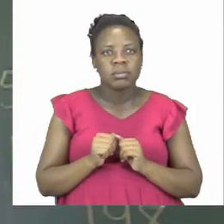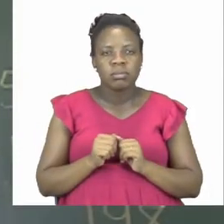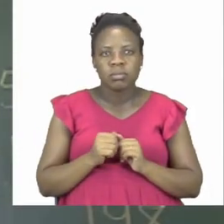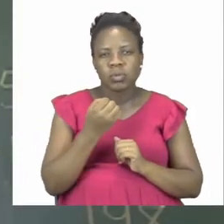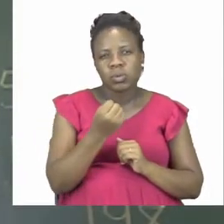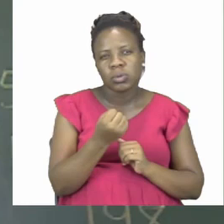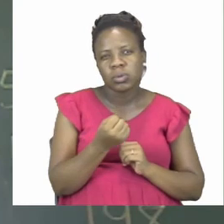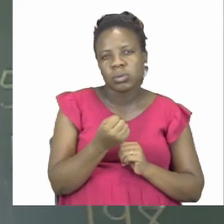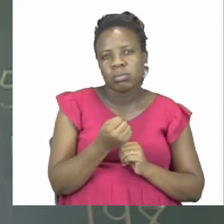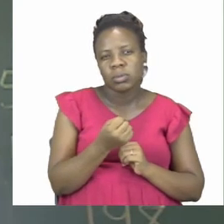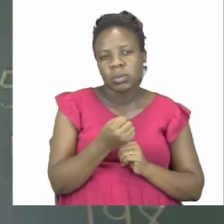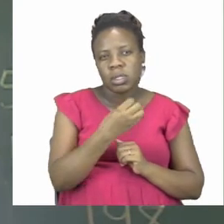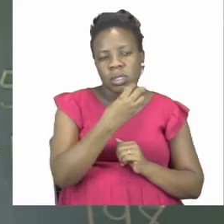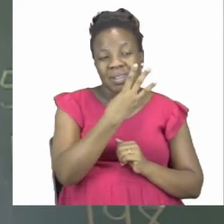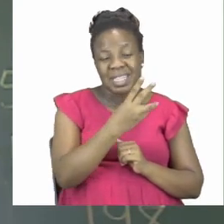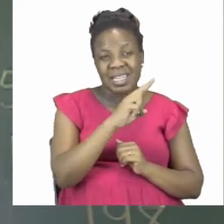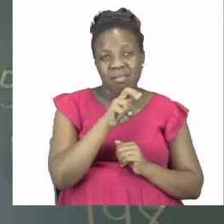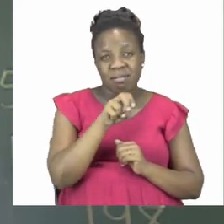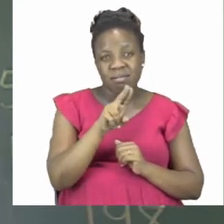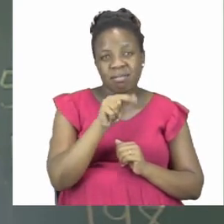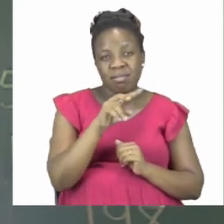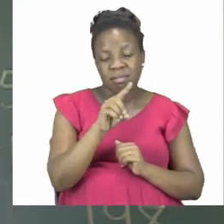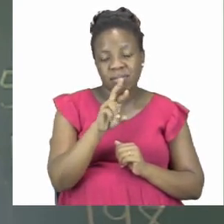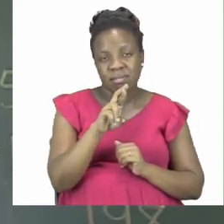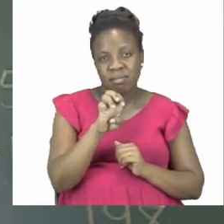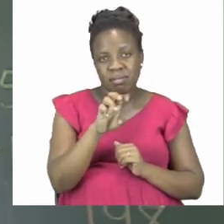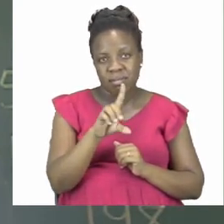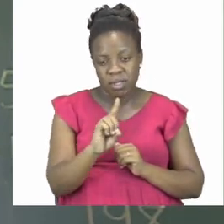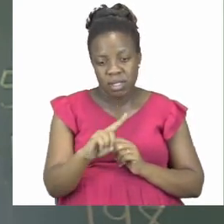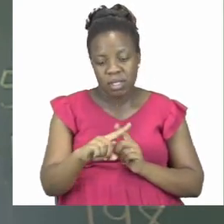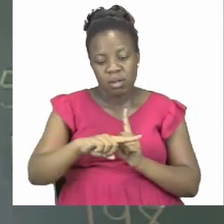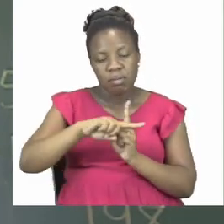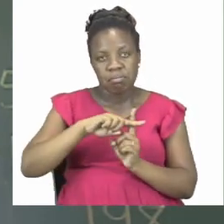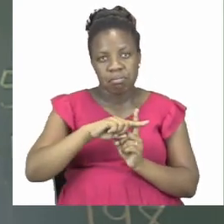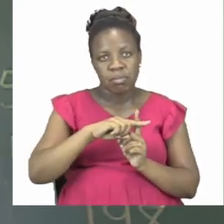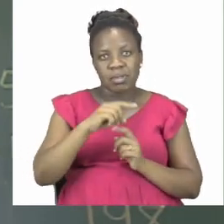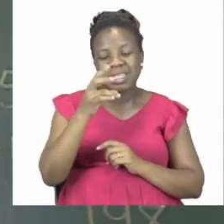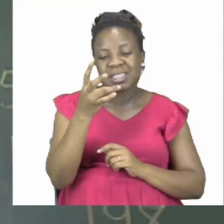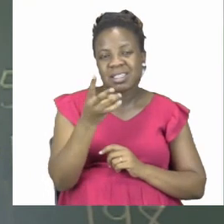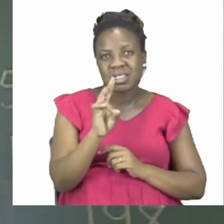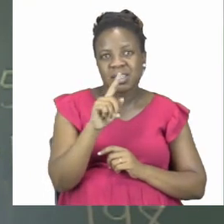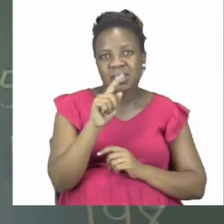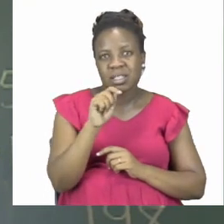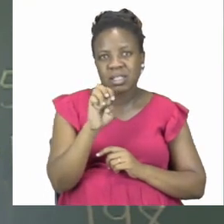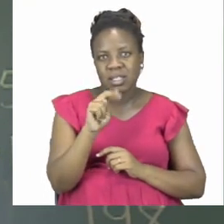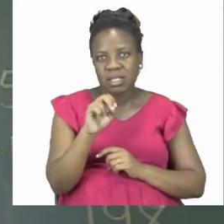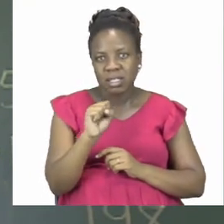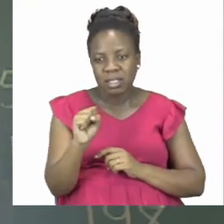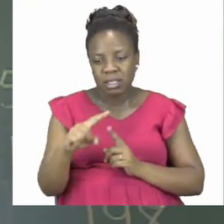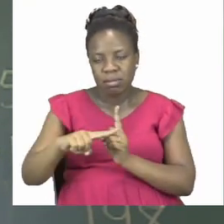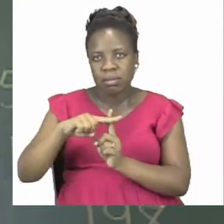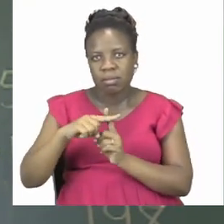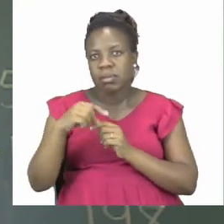is 300 plus 7 tens plus 3